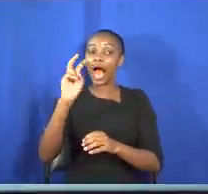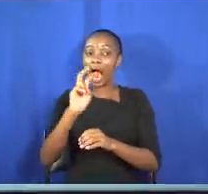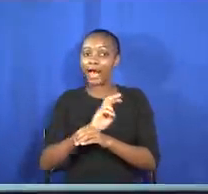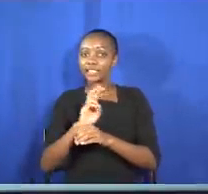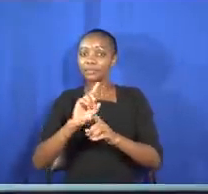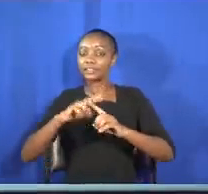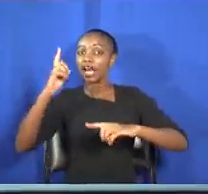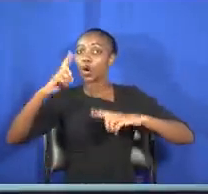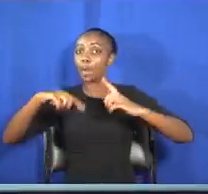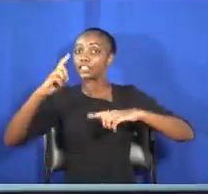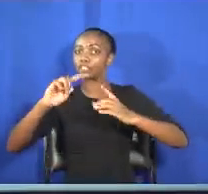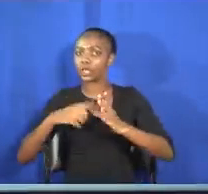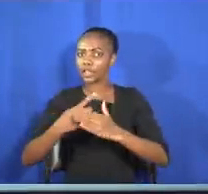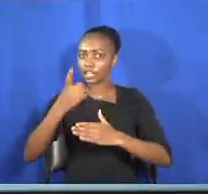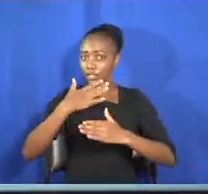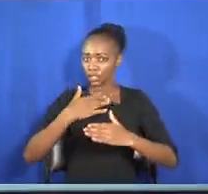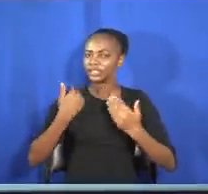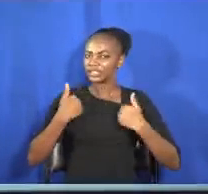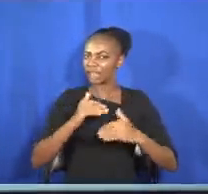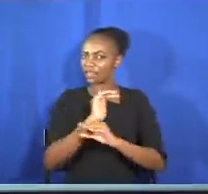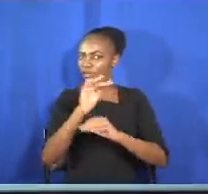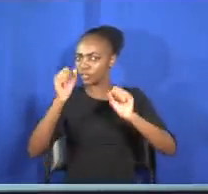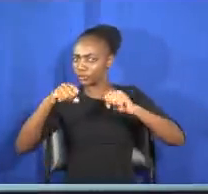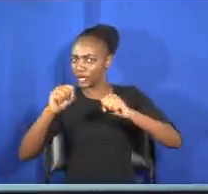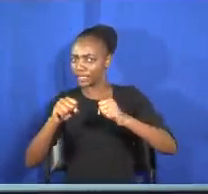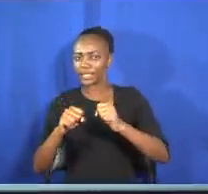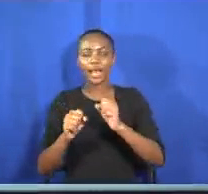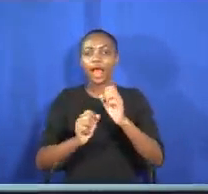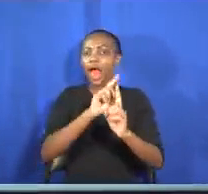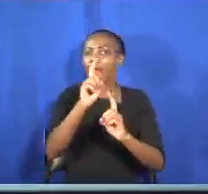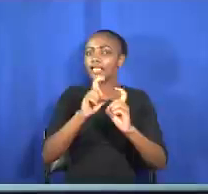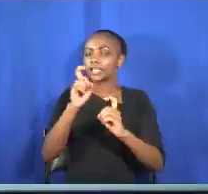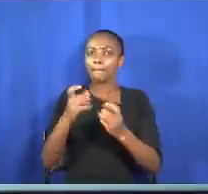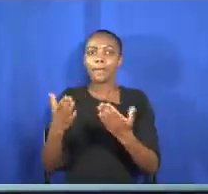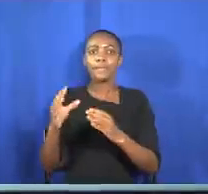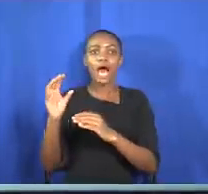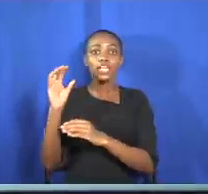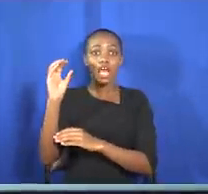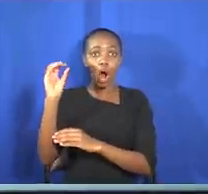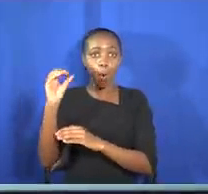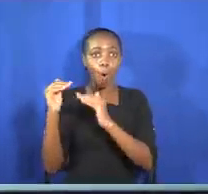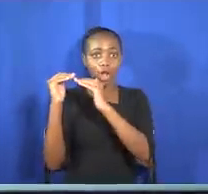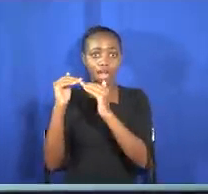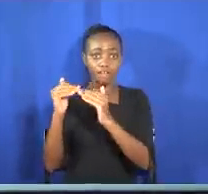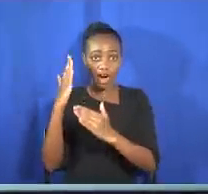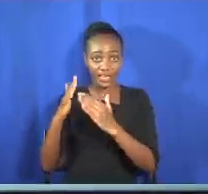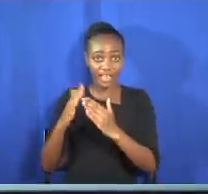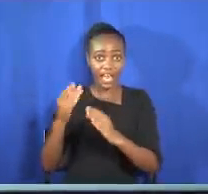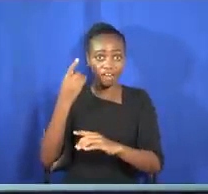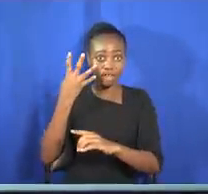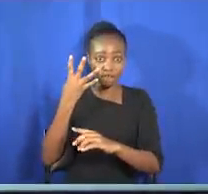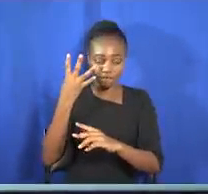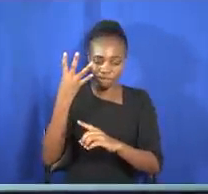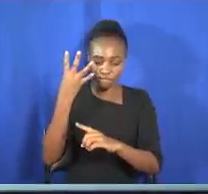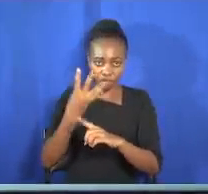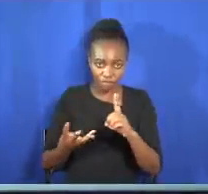competition. And you can agree with me, the exams which are done maybe at the O-level, at the end of Form 4,